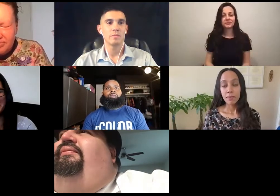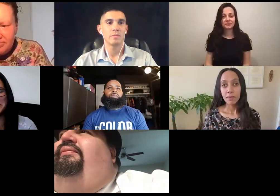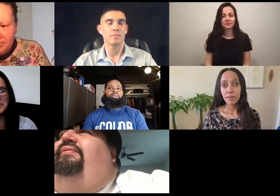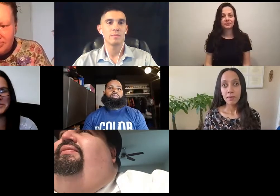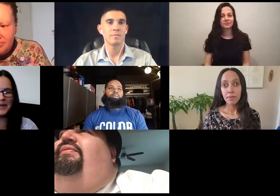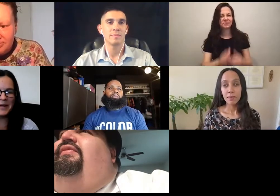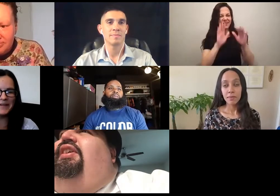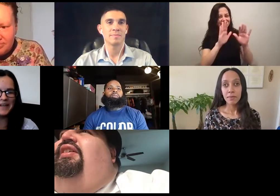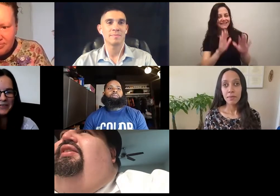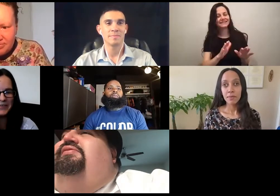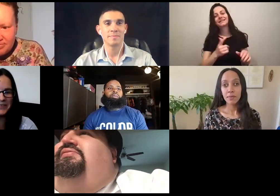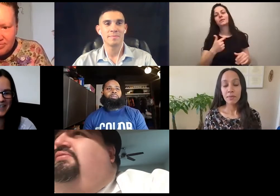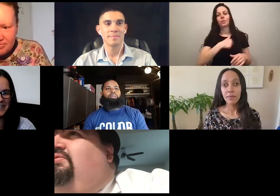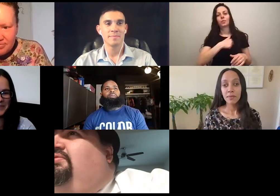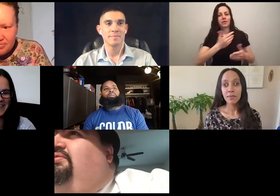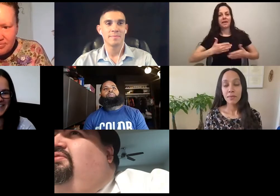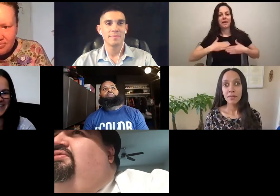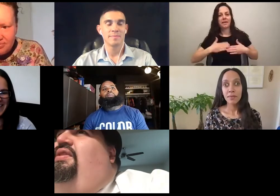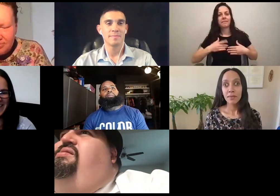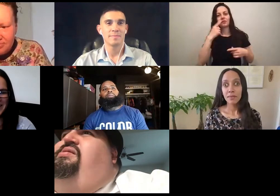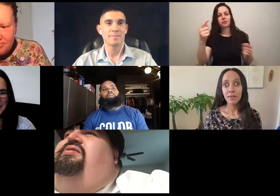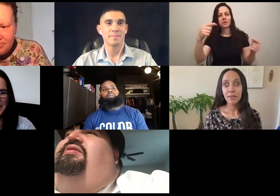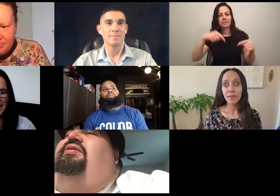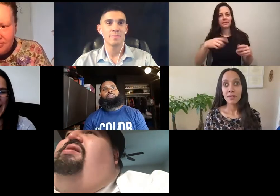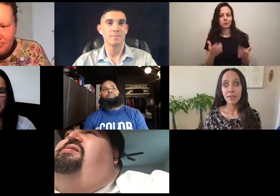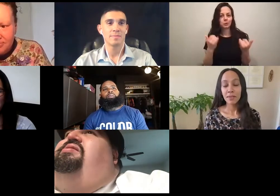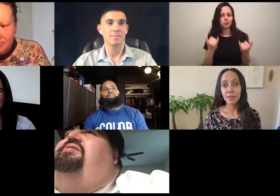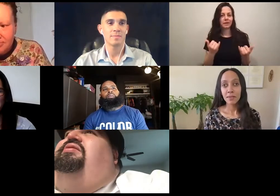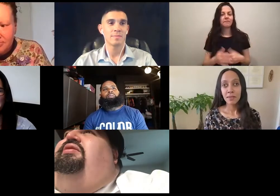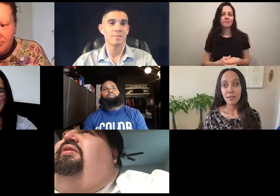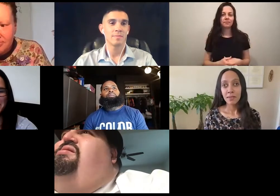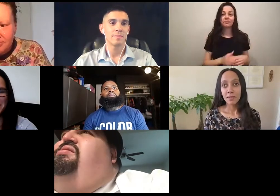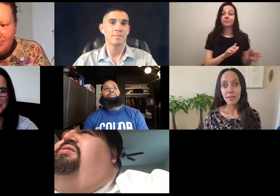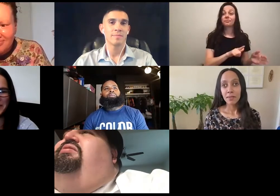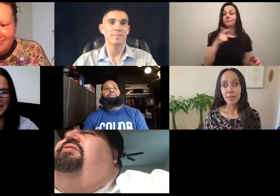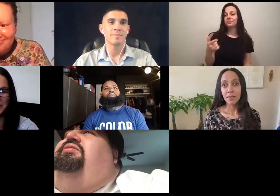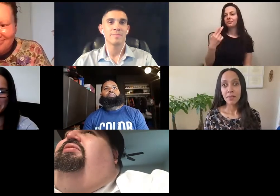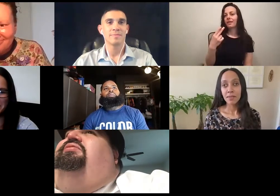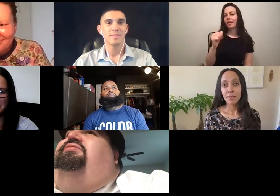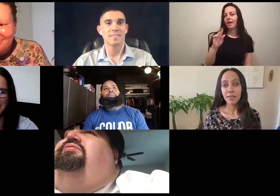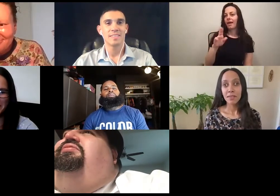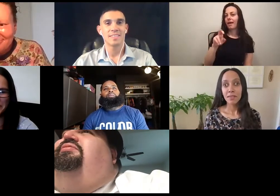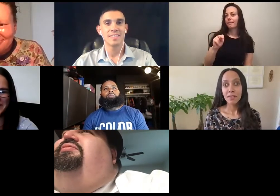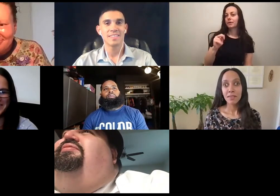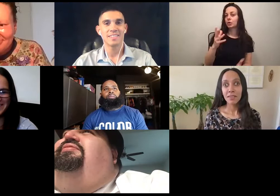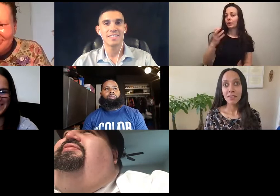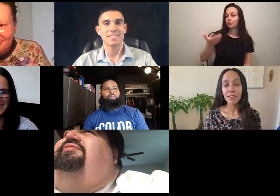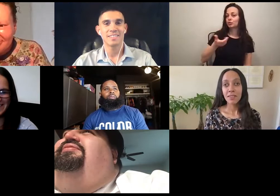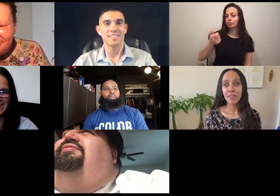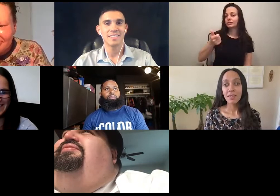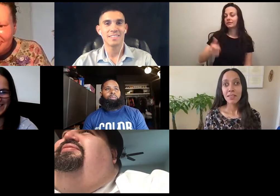Fantastic. We are super happy to have you today as well. Haben, would you like to introduce yourself next for